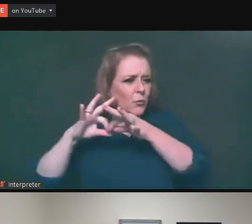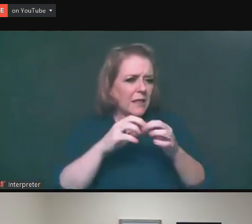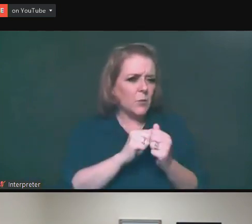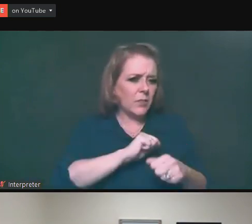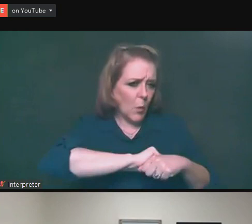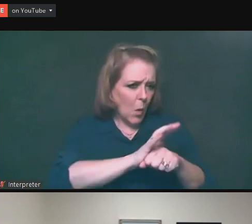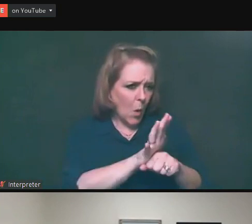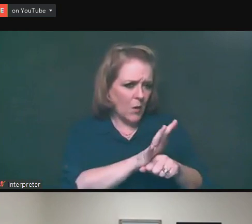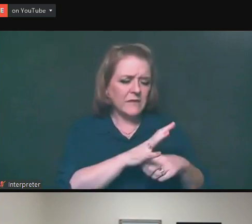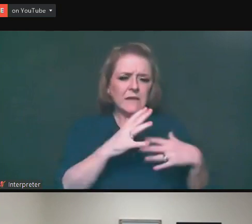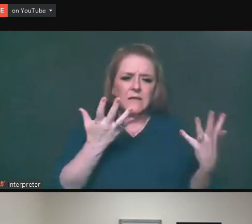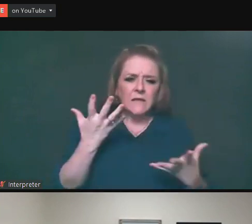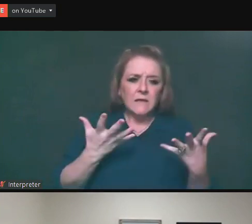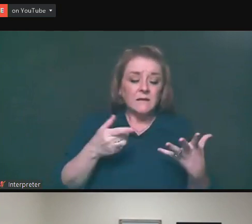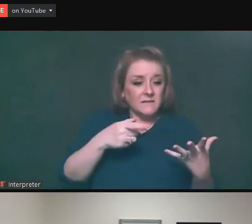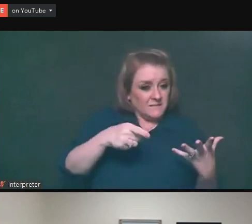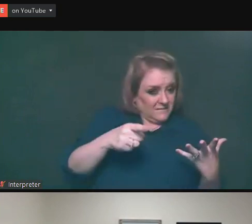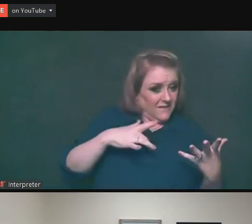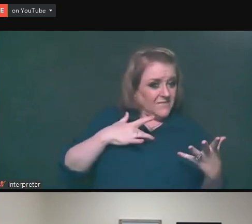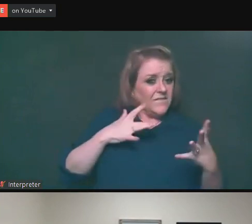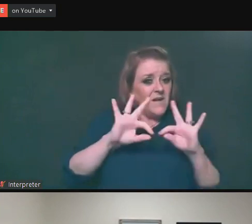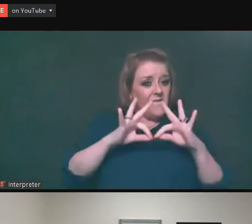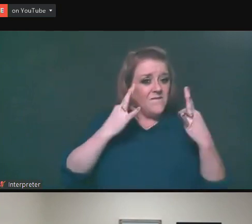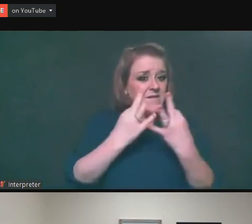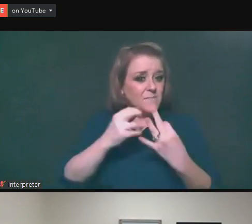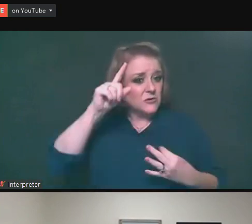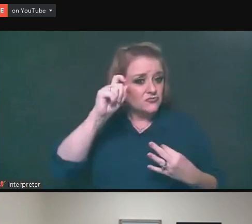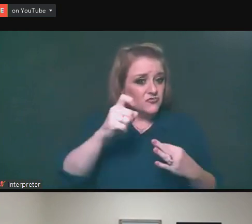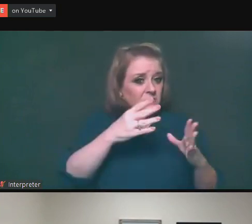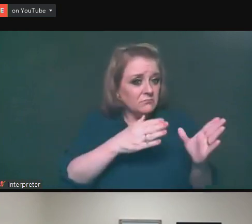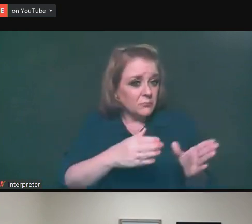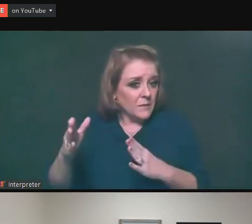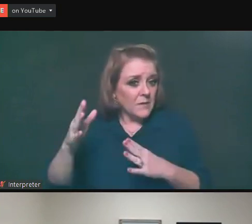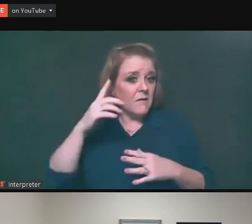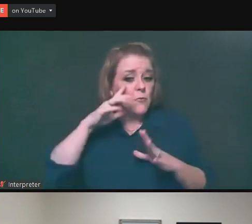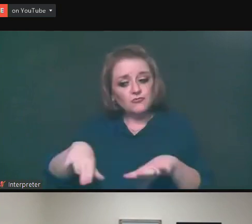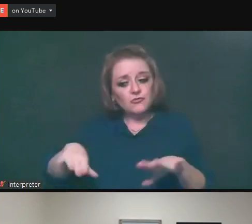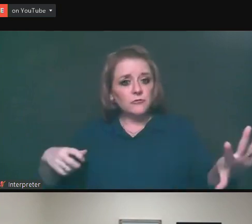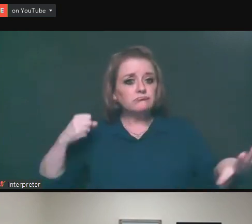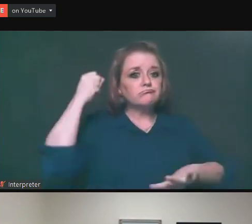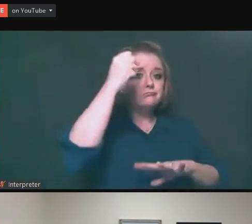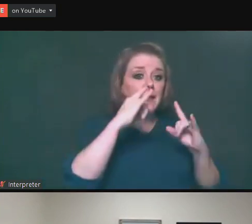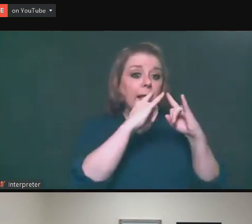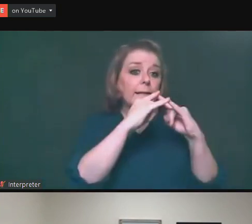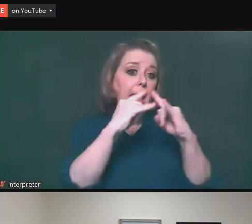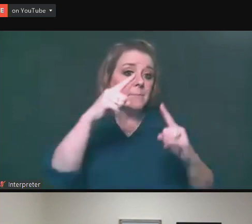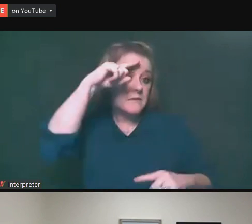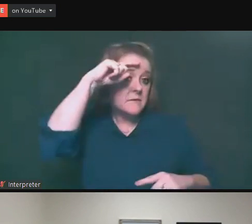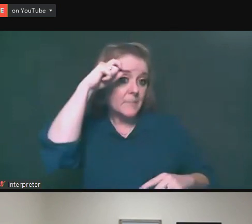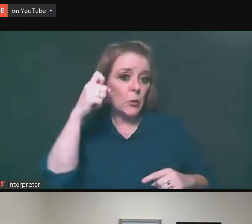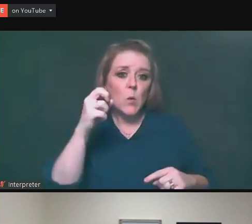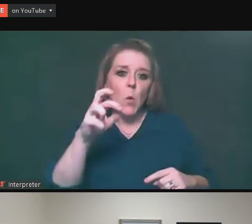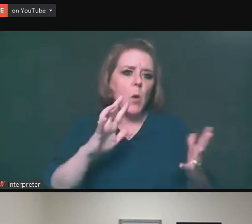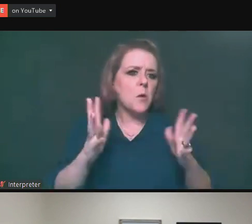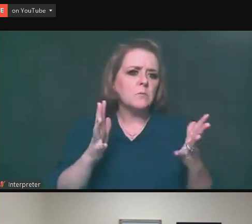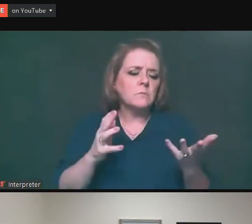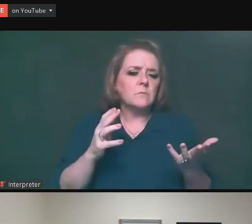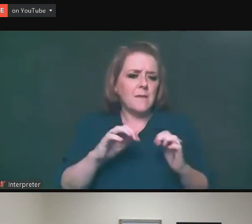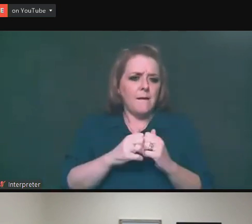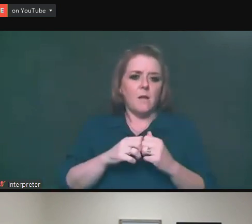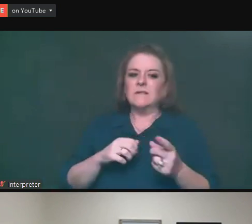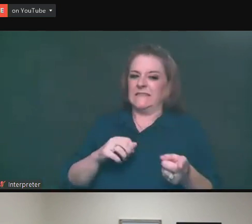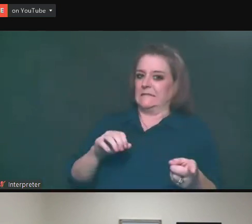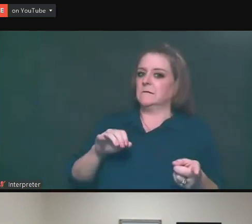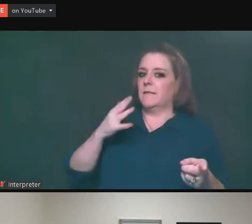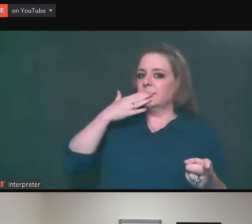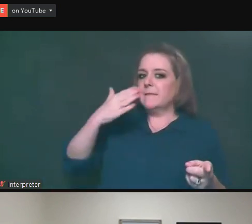normal activities, and what should they do to protect their children? Thank you, Christy. You know, this is a new disease that we're